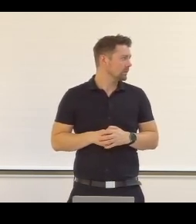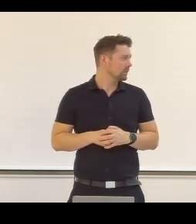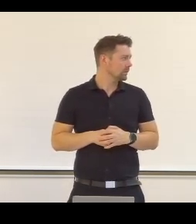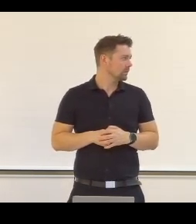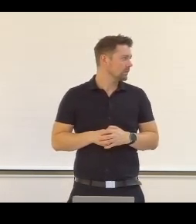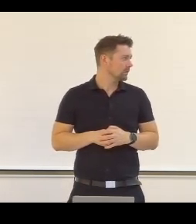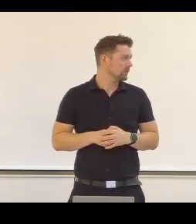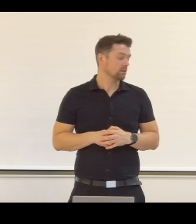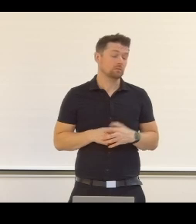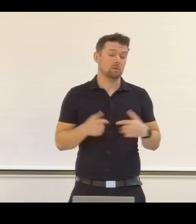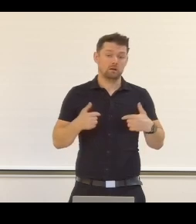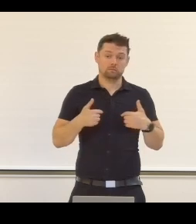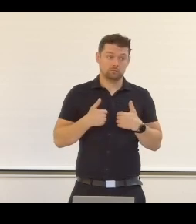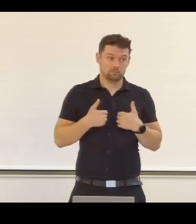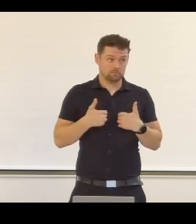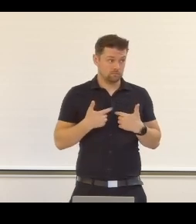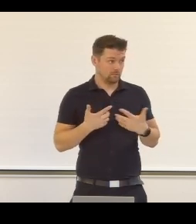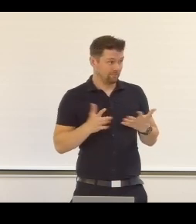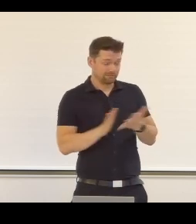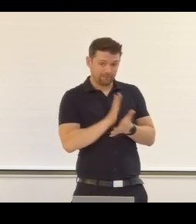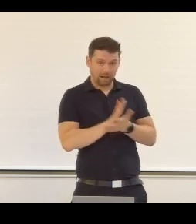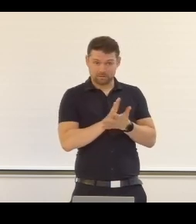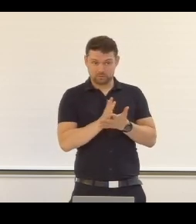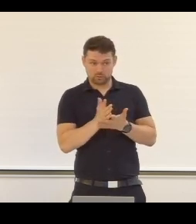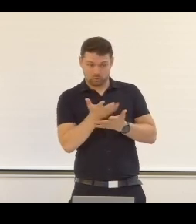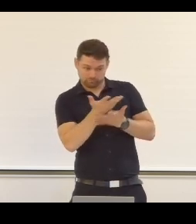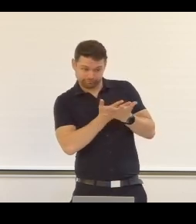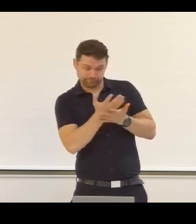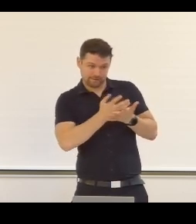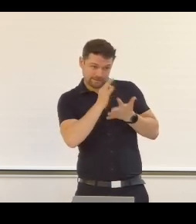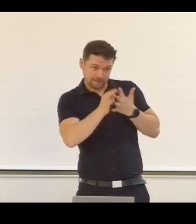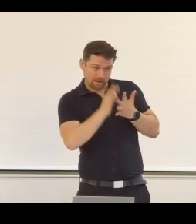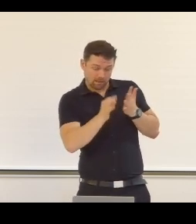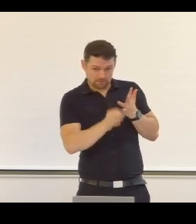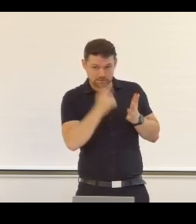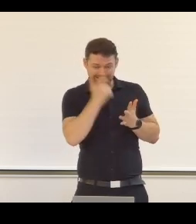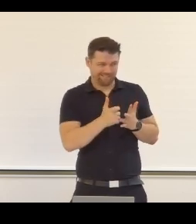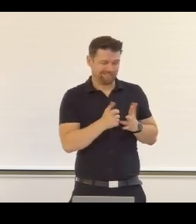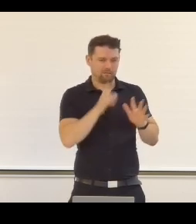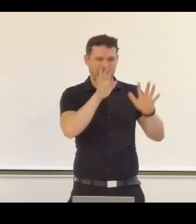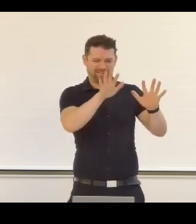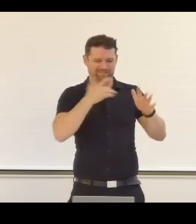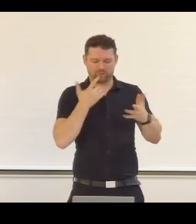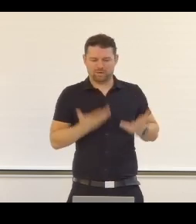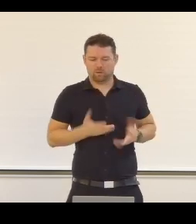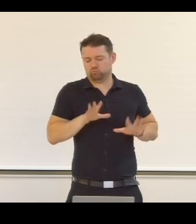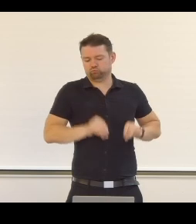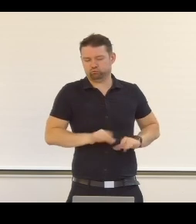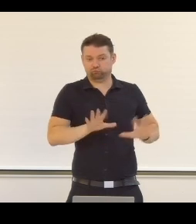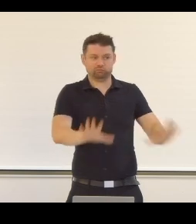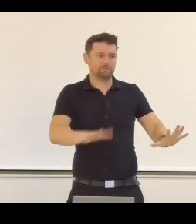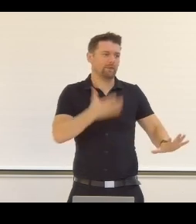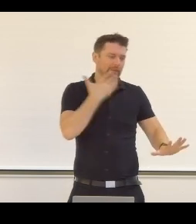I am more than happy to go into the details of that. But for today, I think that will be all. Thank